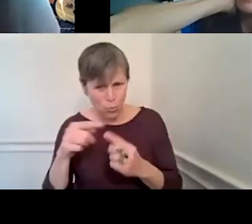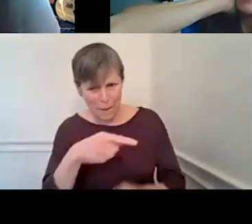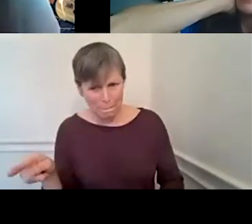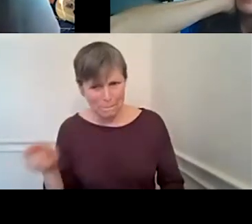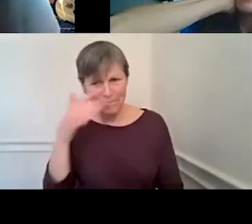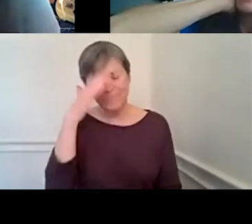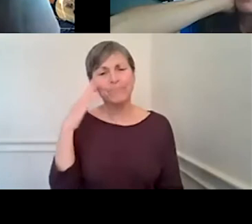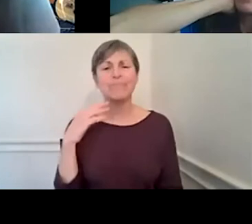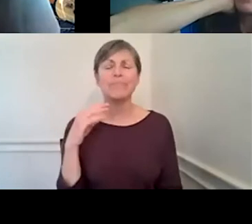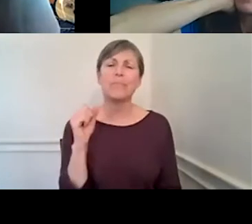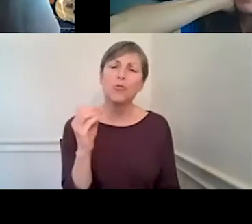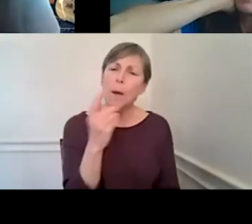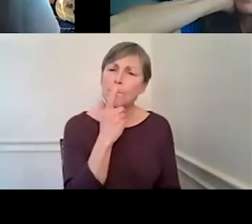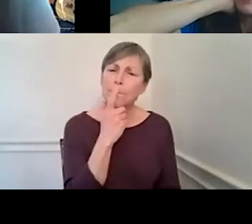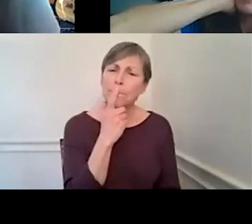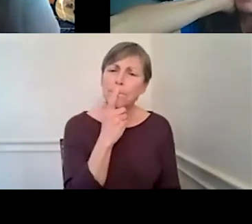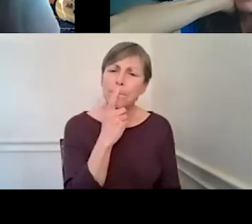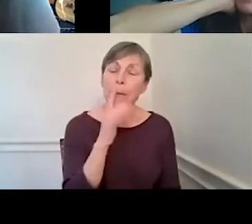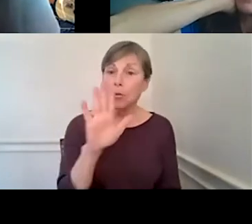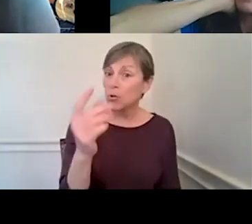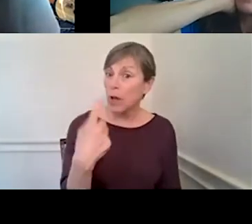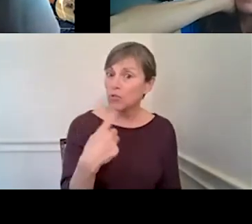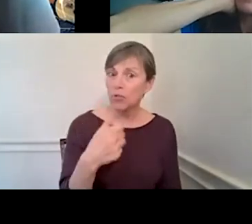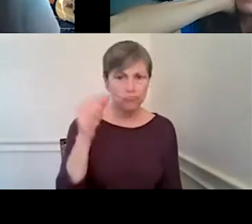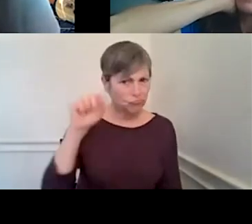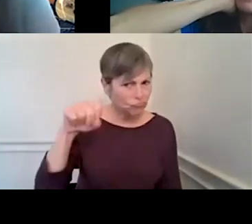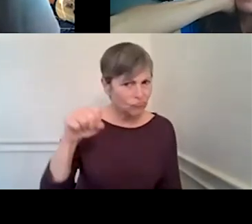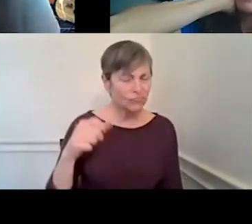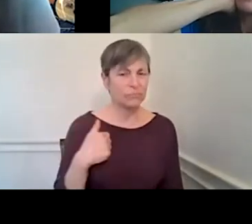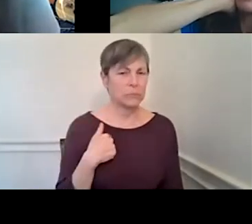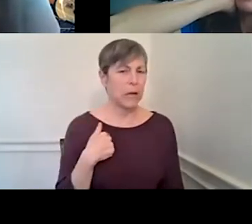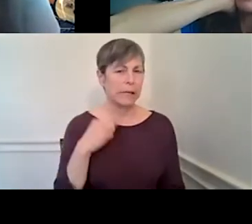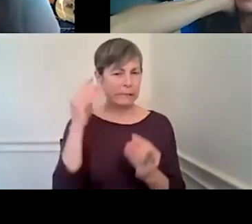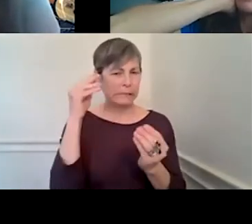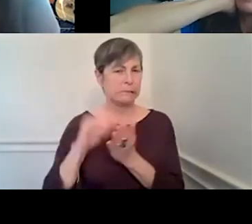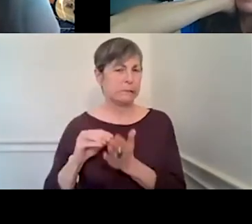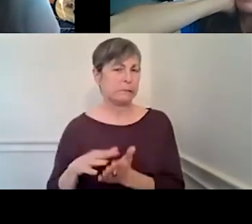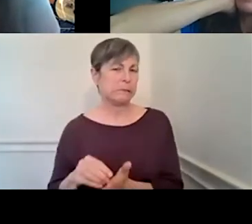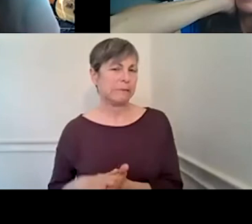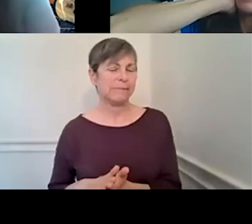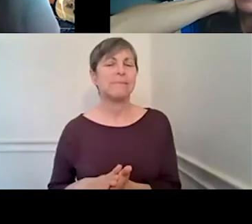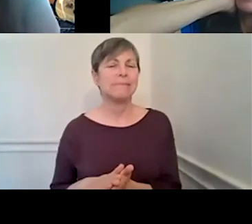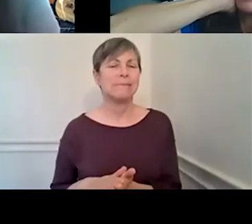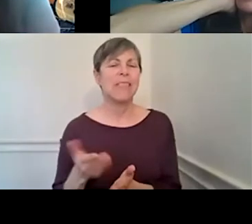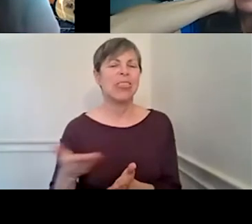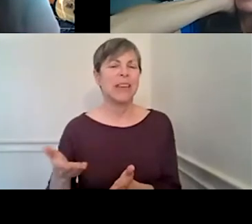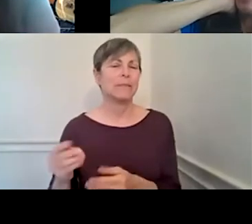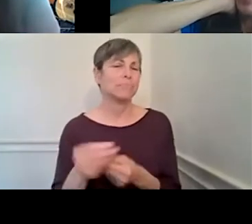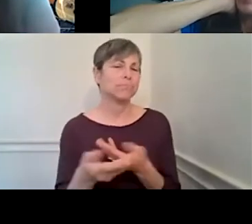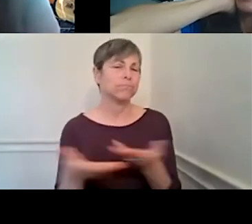So excellent question. I jotted down a couple of things that I think the students might be interested